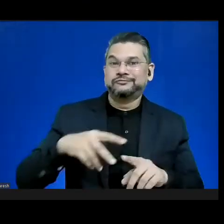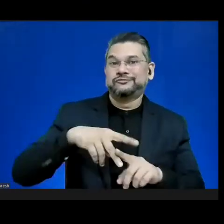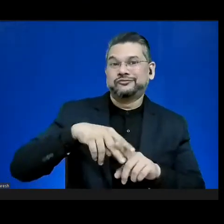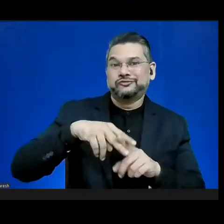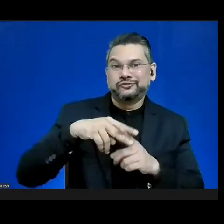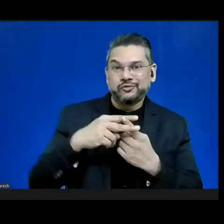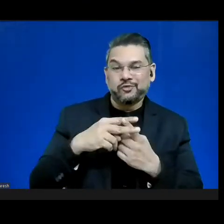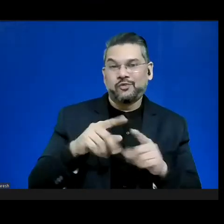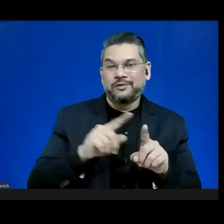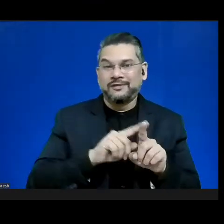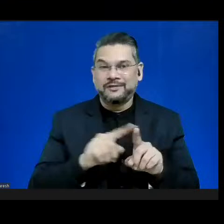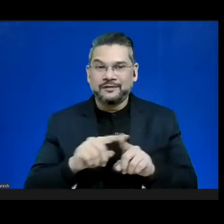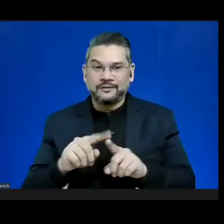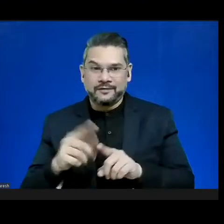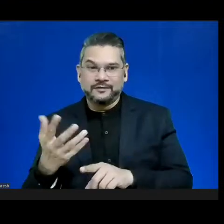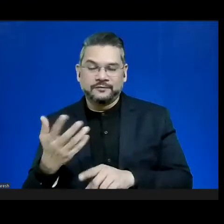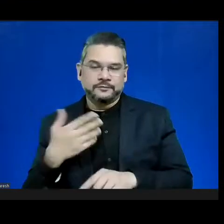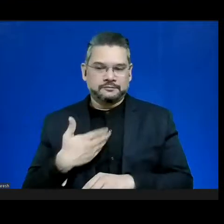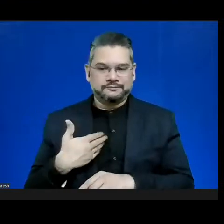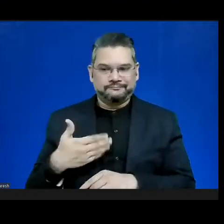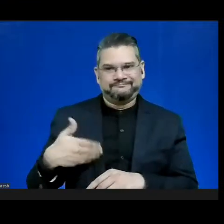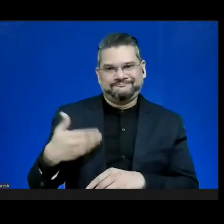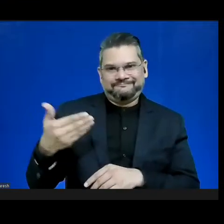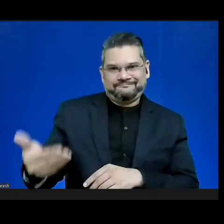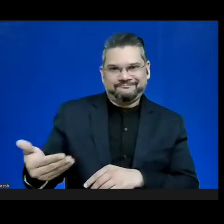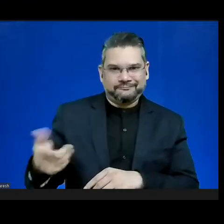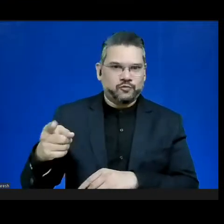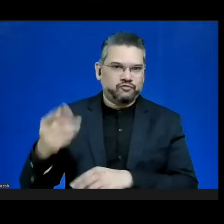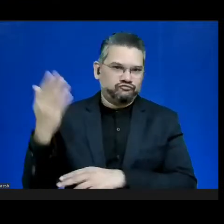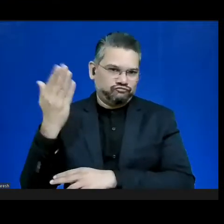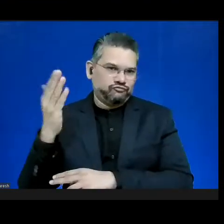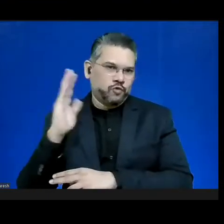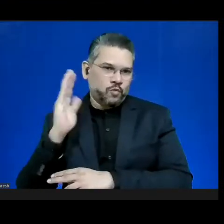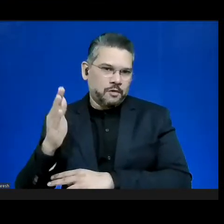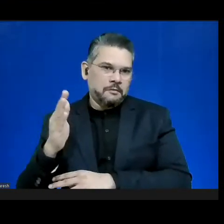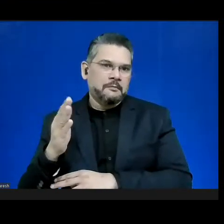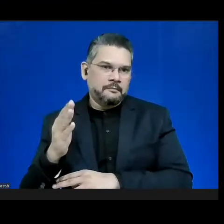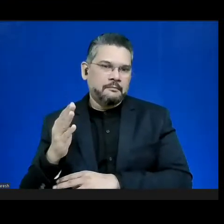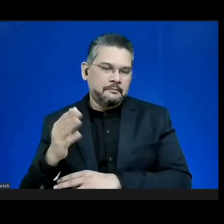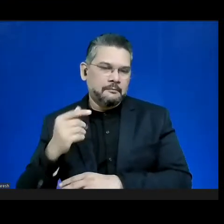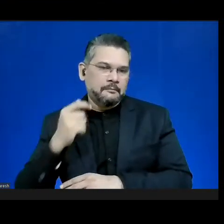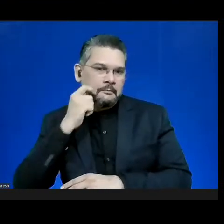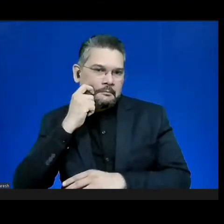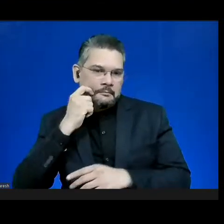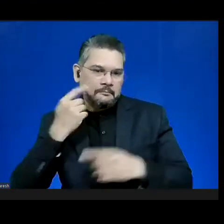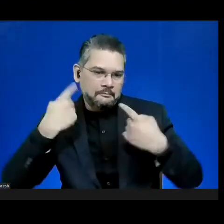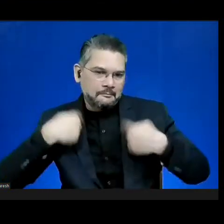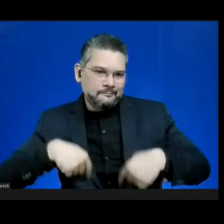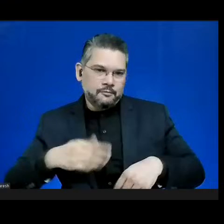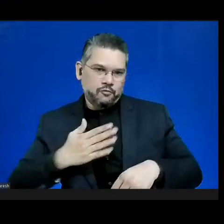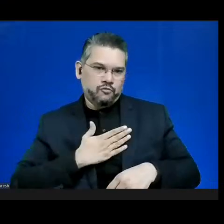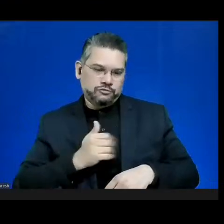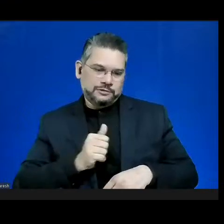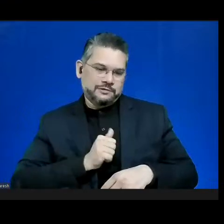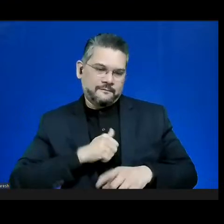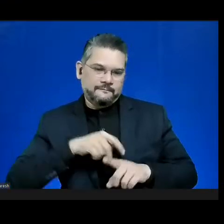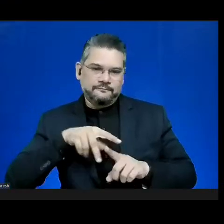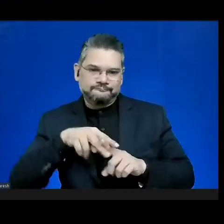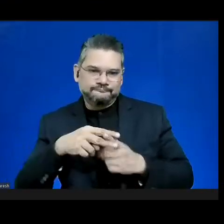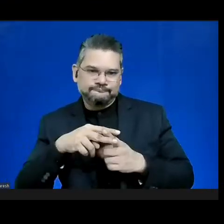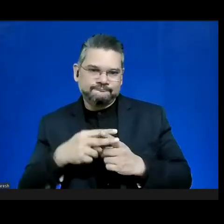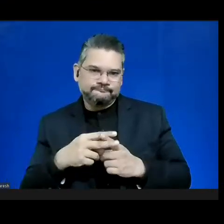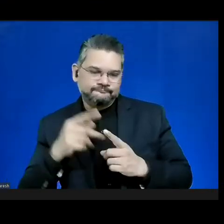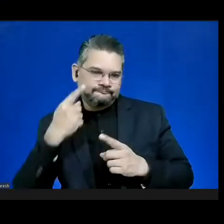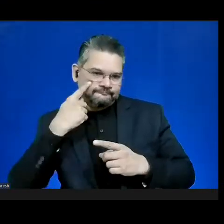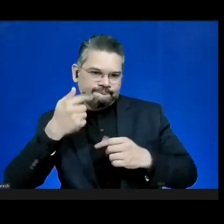are some of the professionally used paid tools that are there, and some of them are even free to